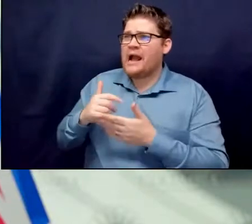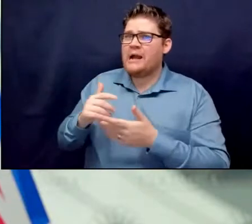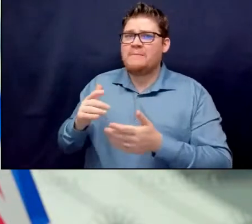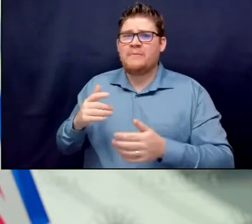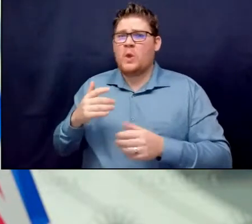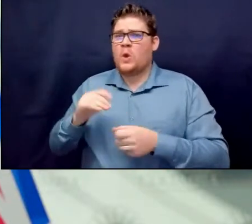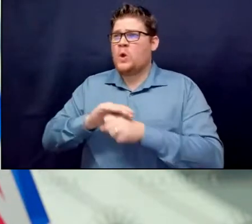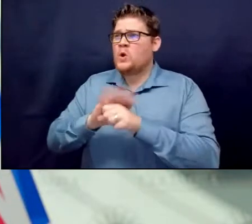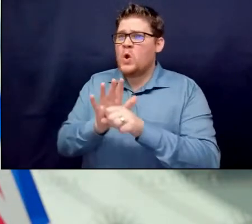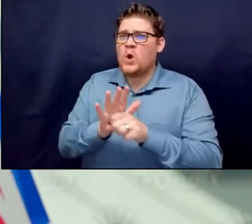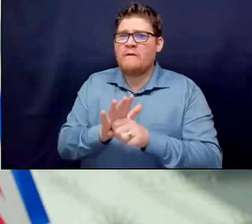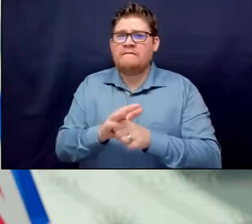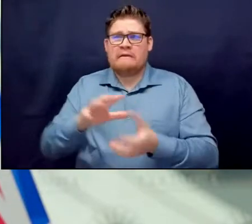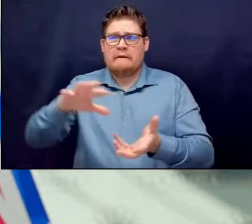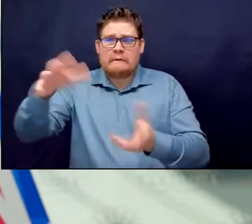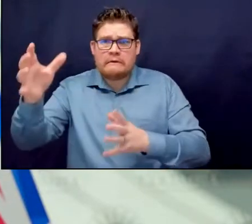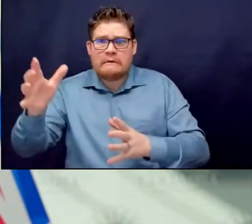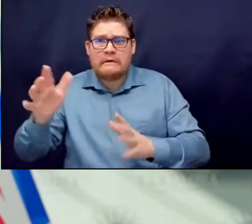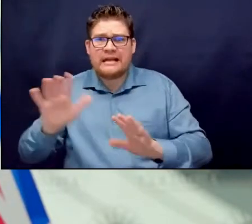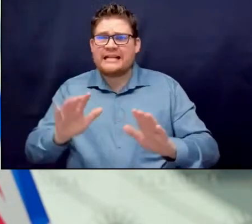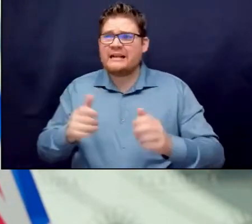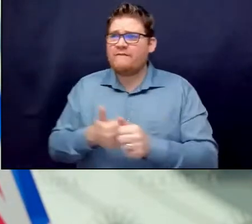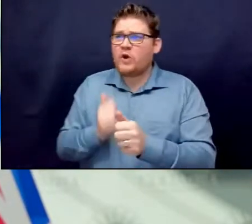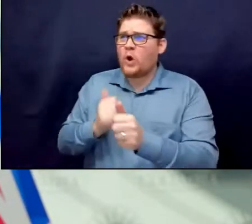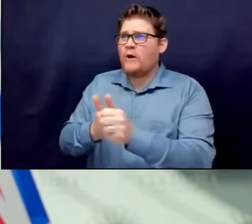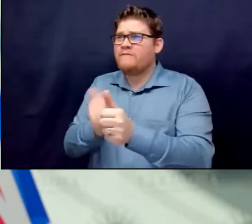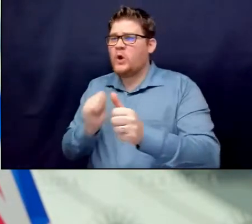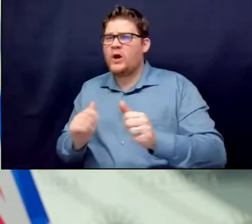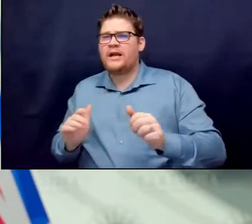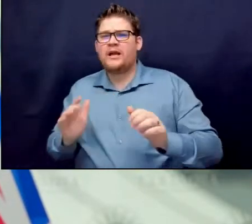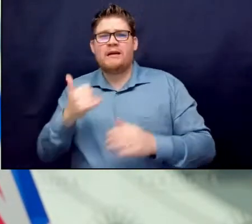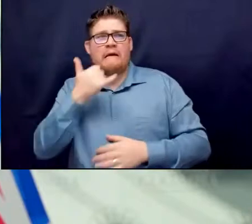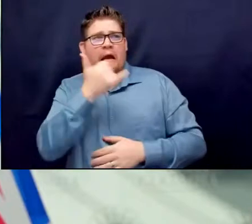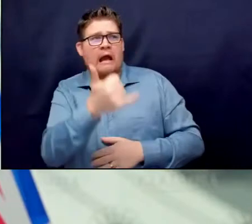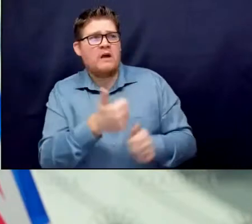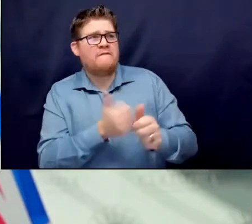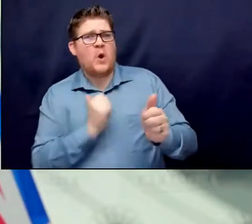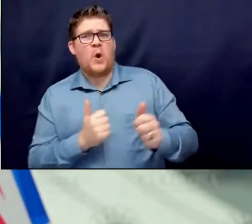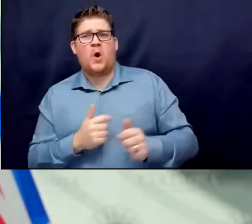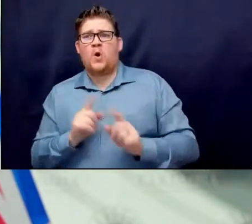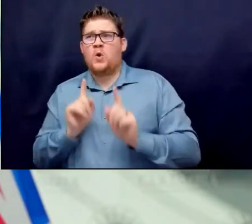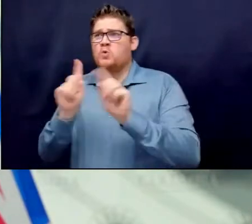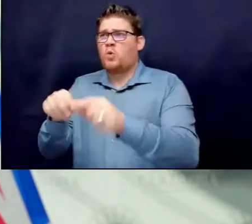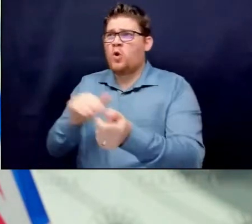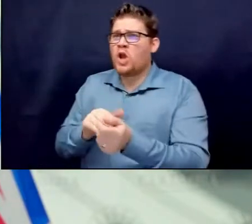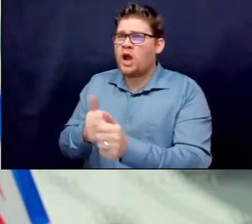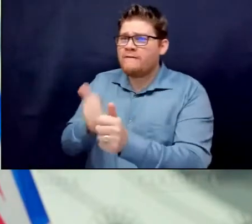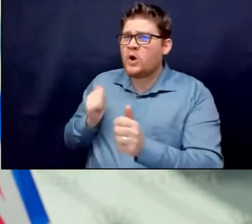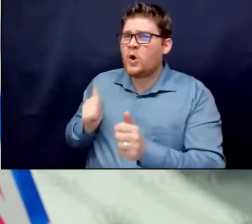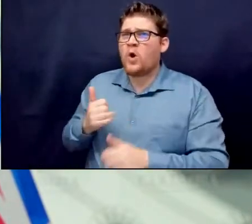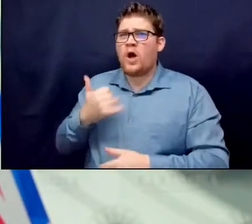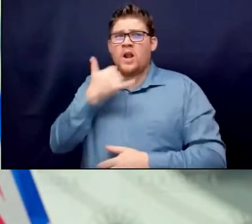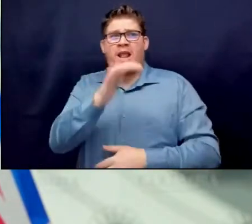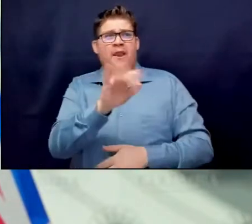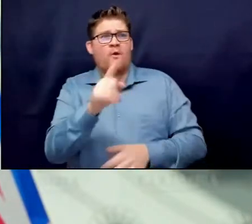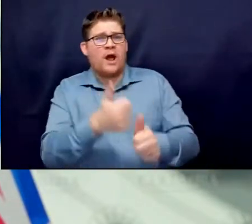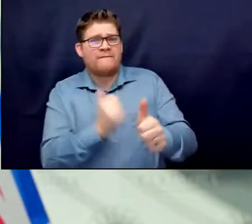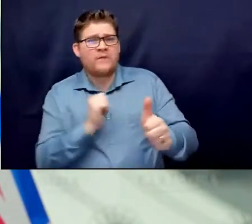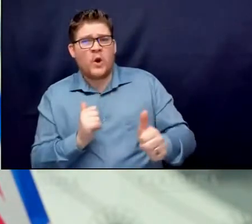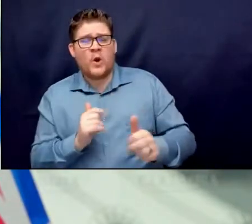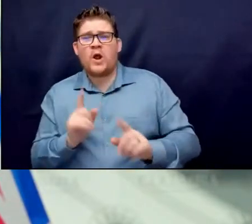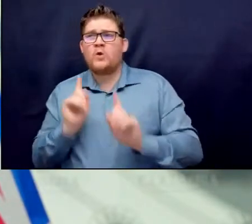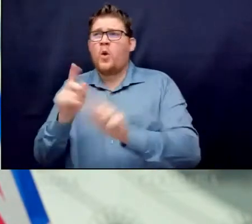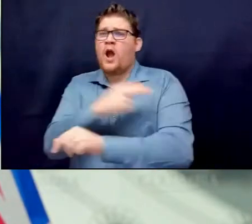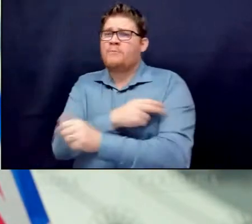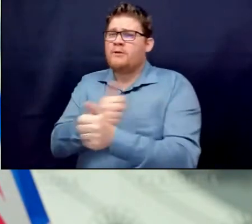emergency, which occupies us enormously every day, not just dealing with every other issue and every other issue dealt with the public,